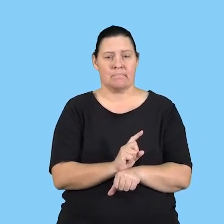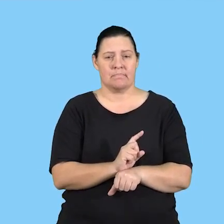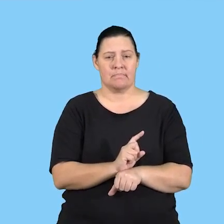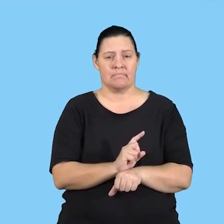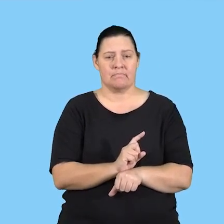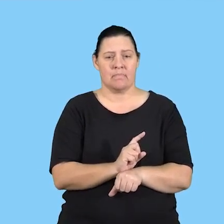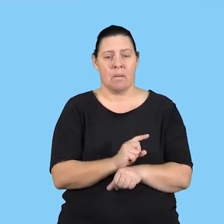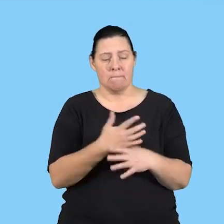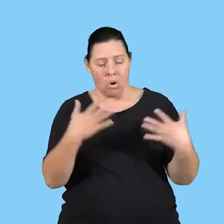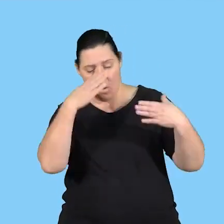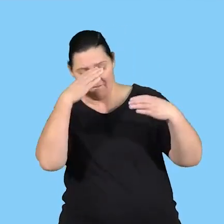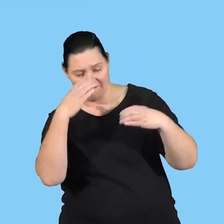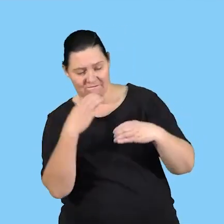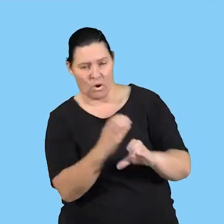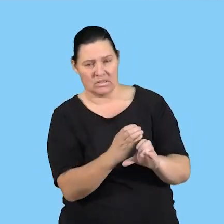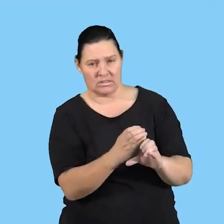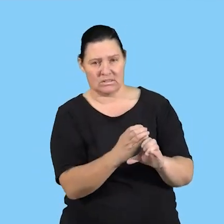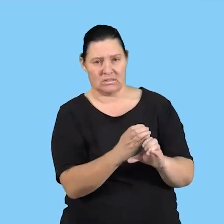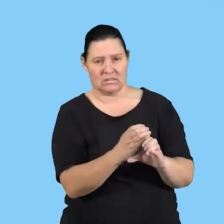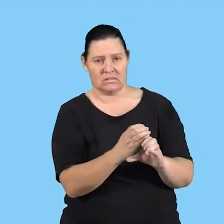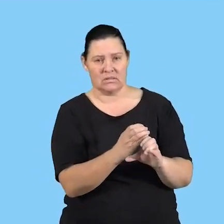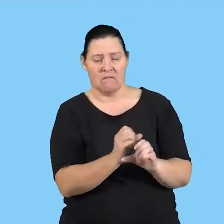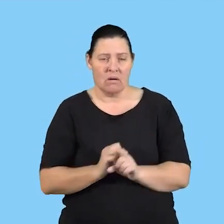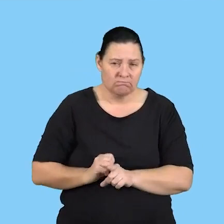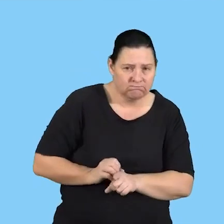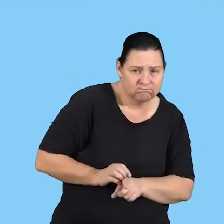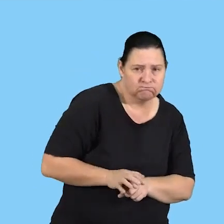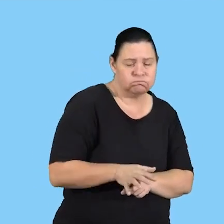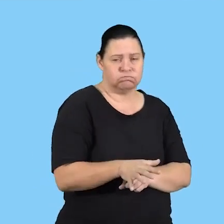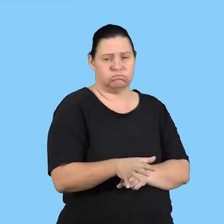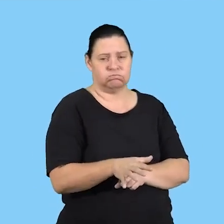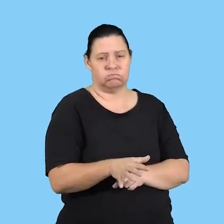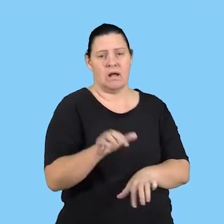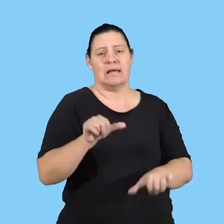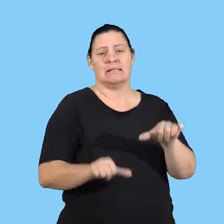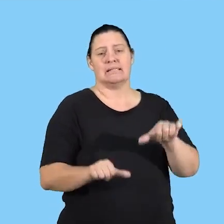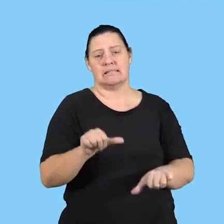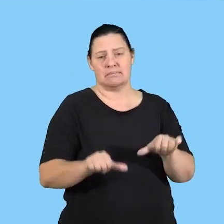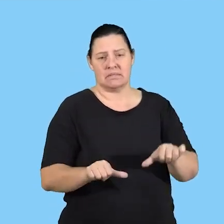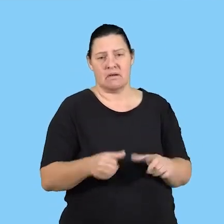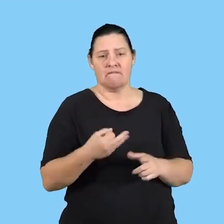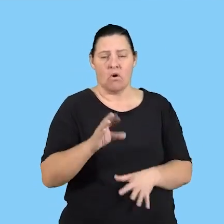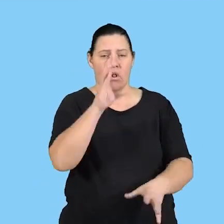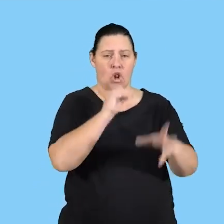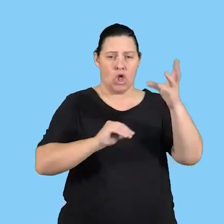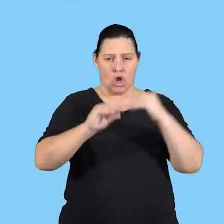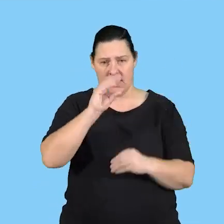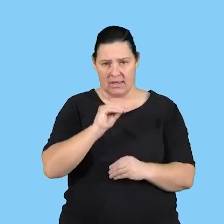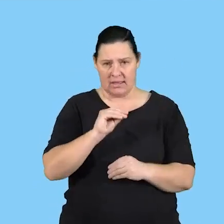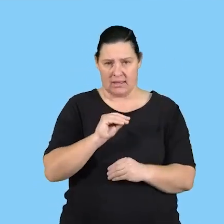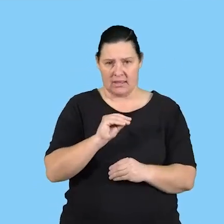big focus on the infusion of assessment for